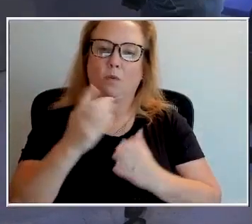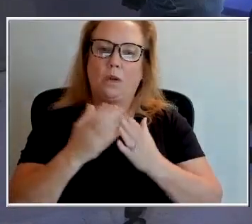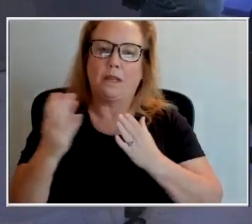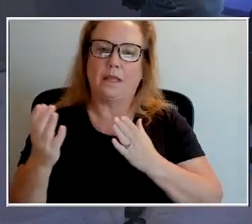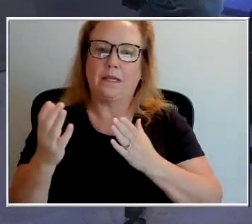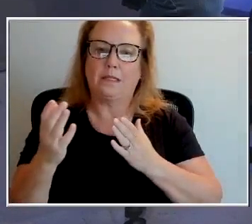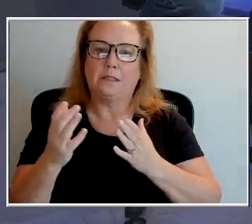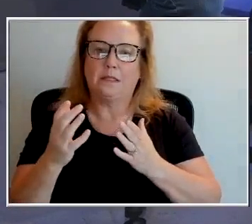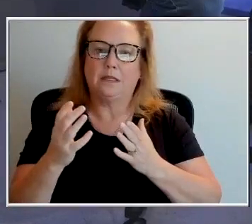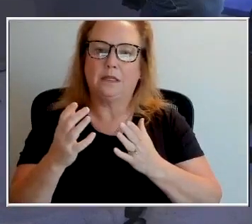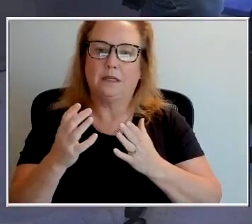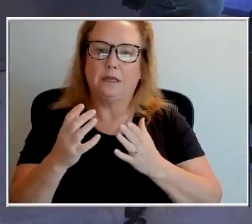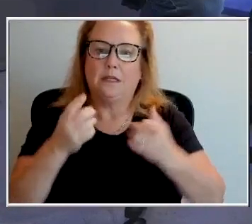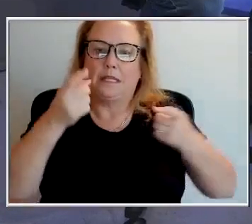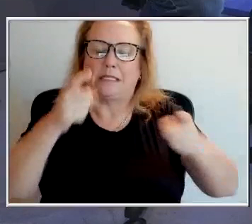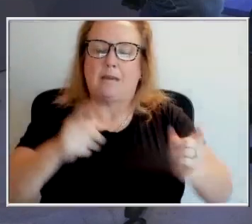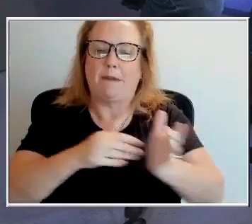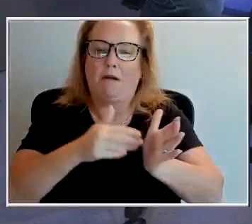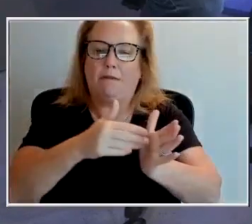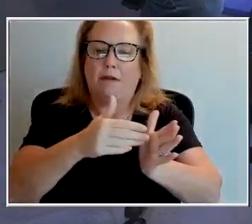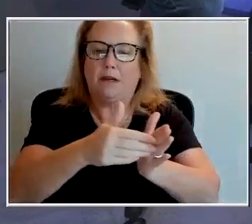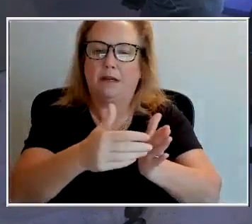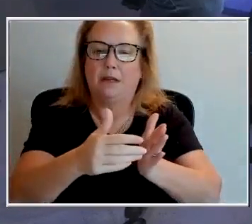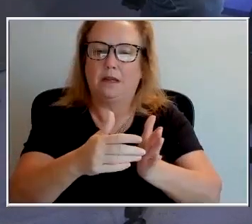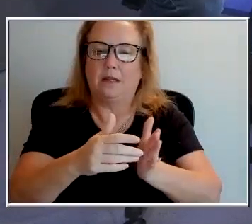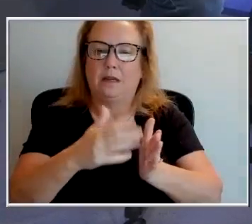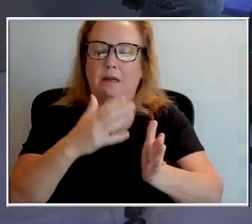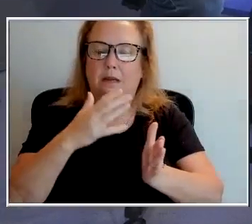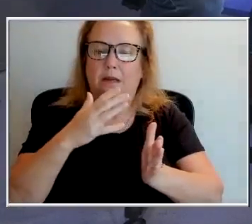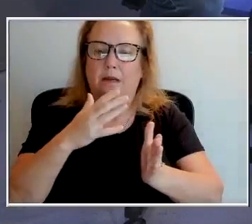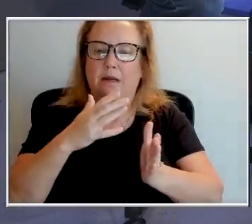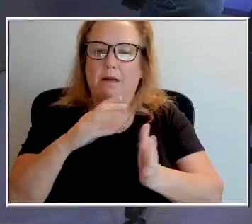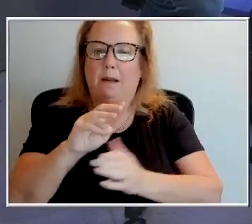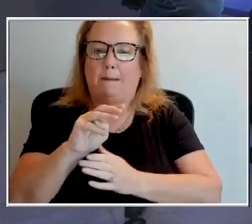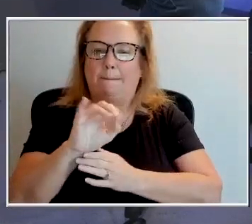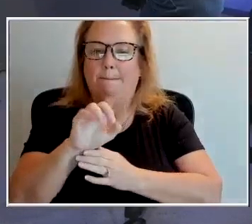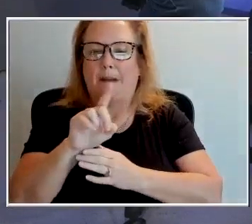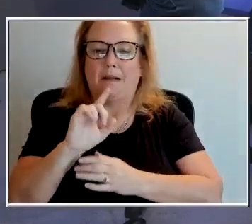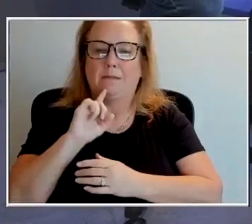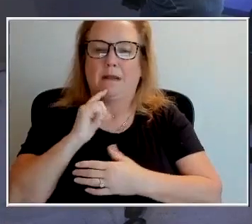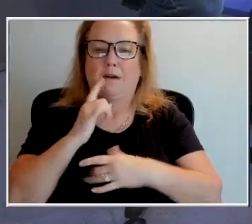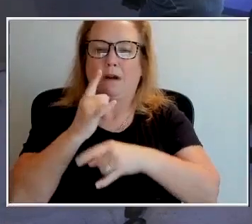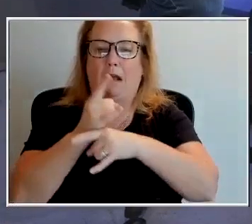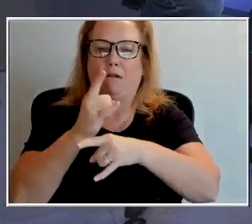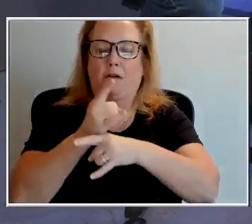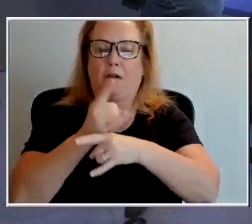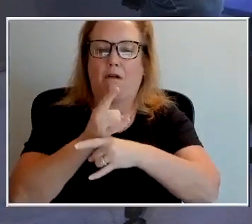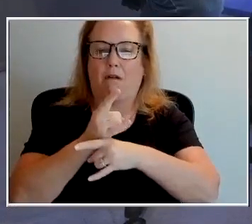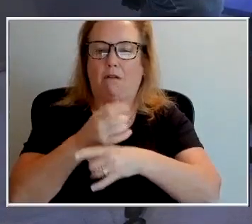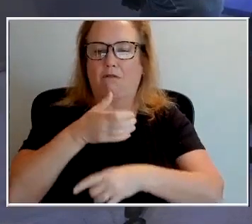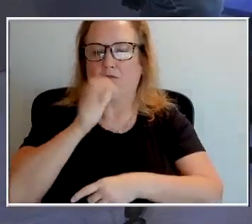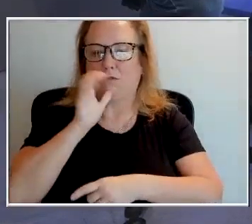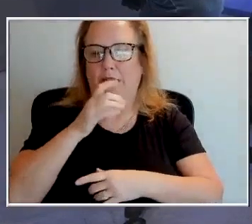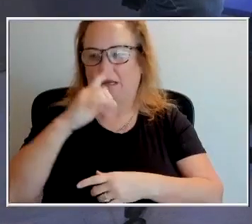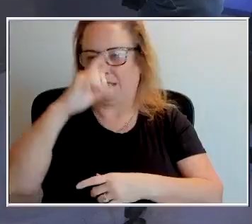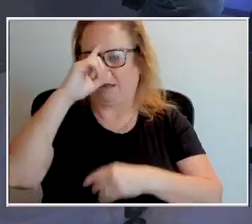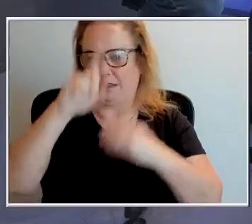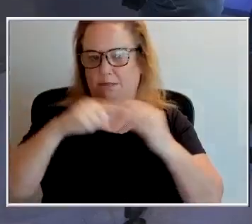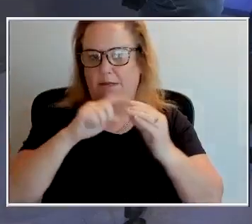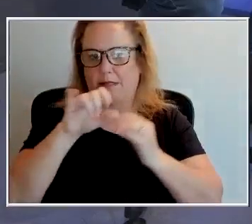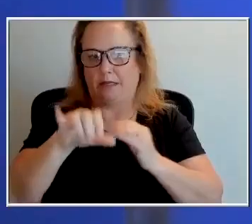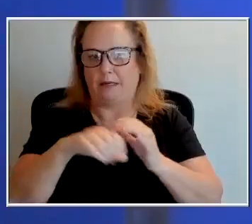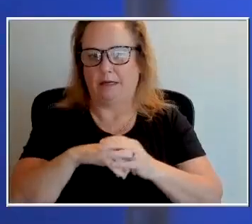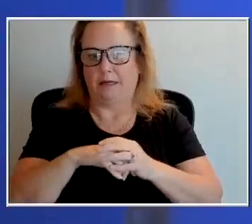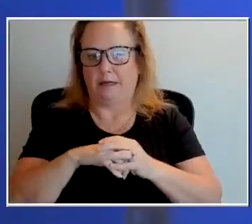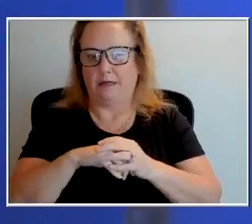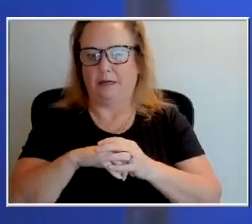press a lot lately has been about the bad effects of even mild to moderate alcohol consumption. Thoughts about that? Yeah.